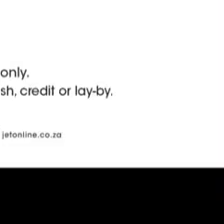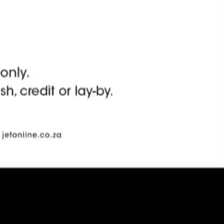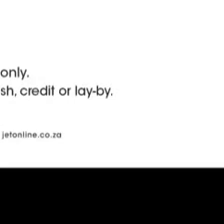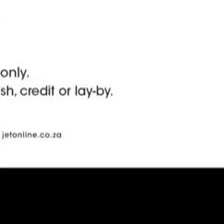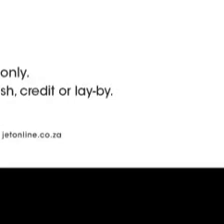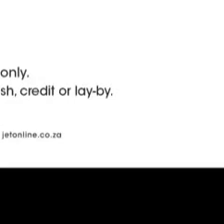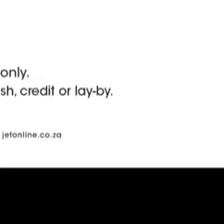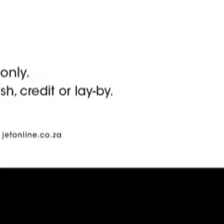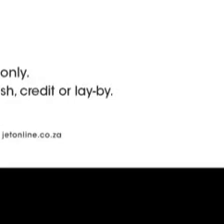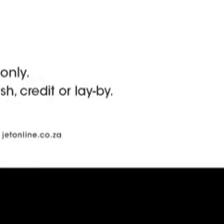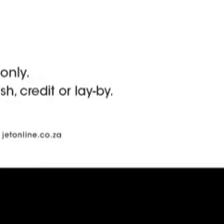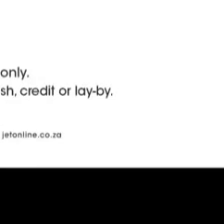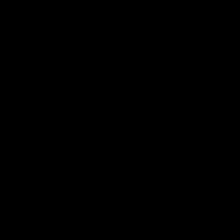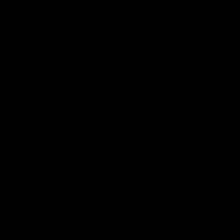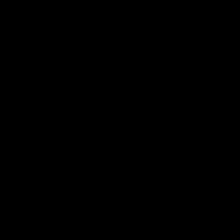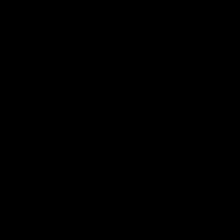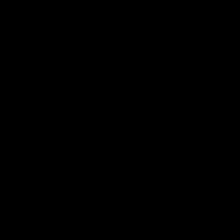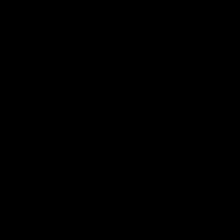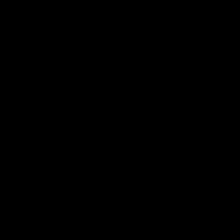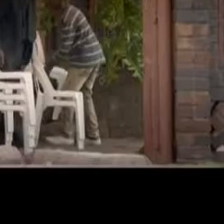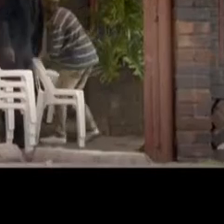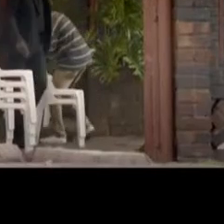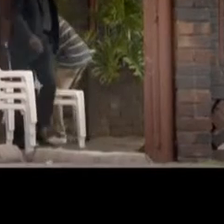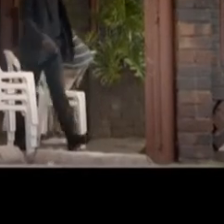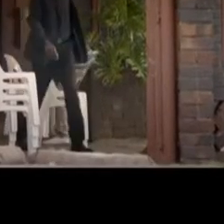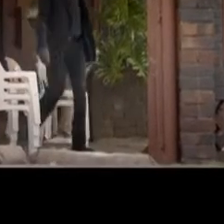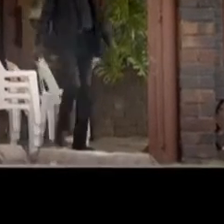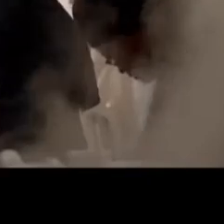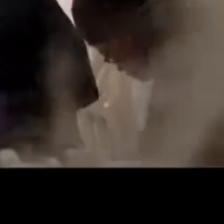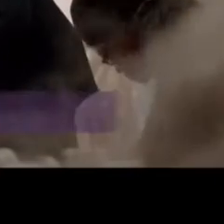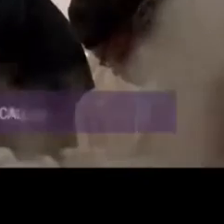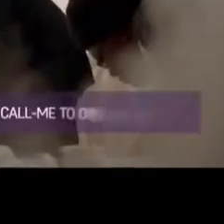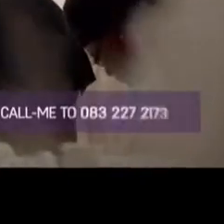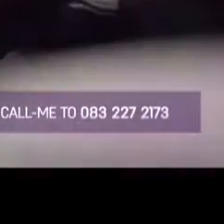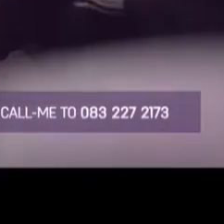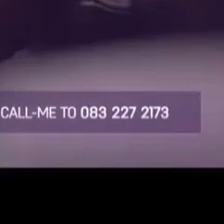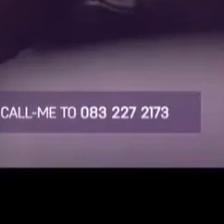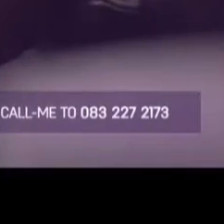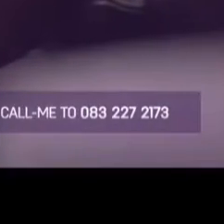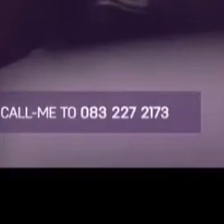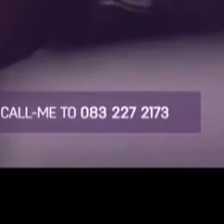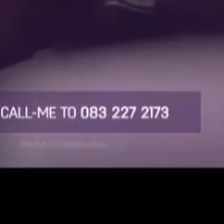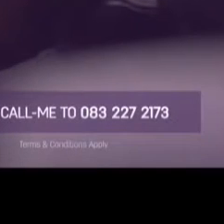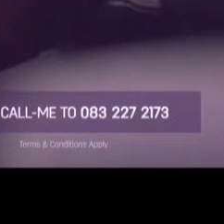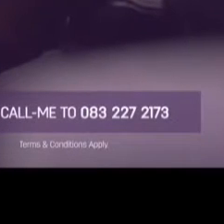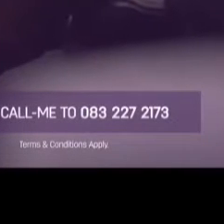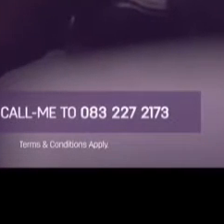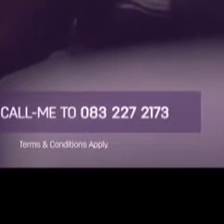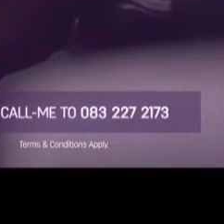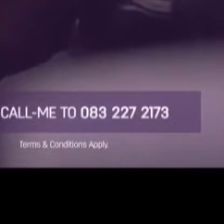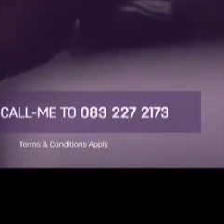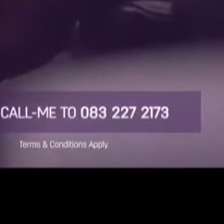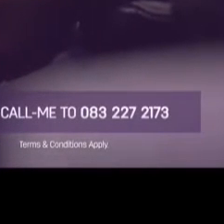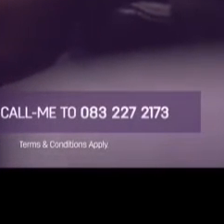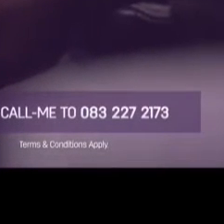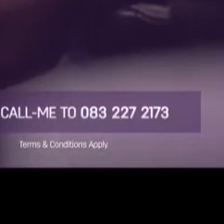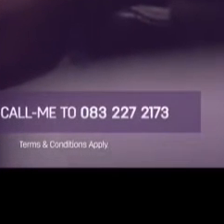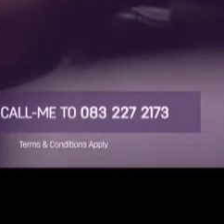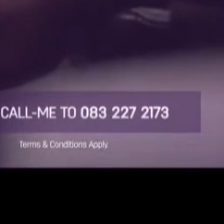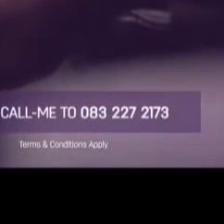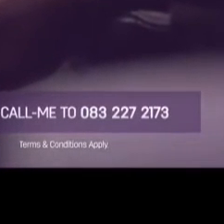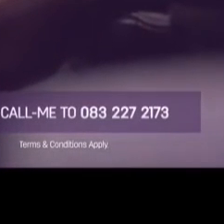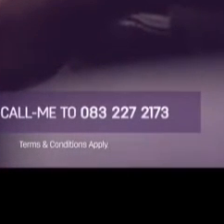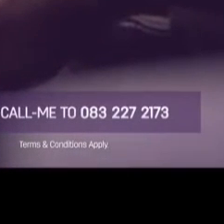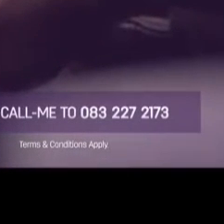good savings for everyone. The Hollard Funeral Plan now pays up to 75,000 Rand